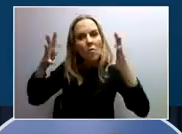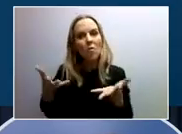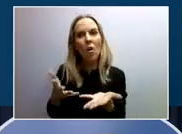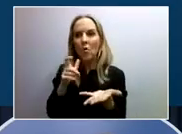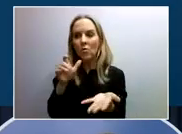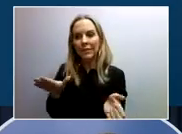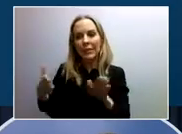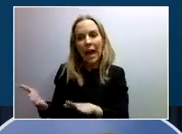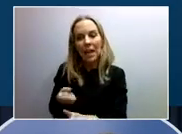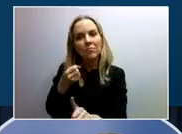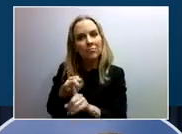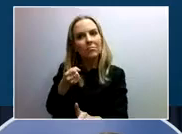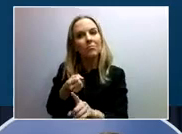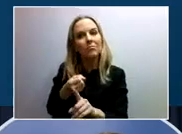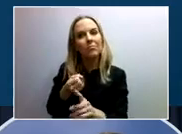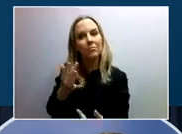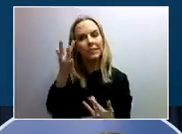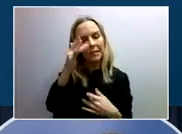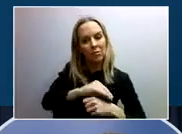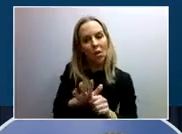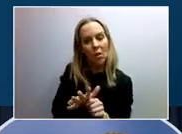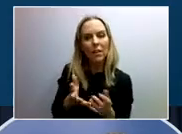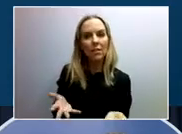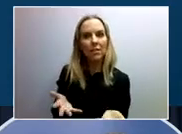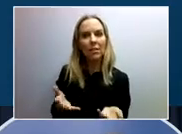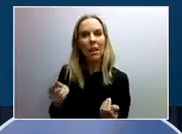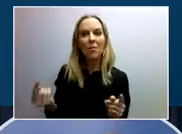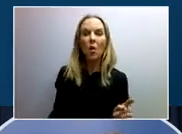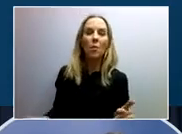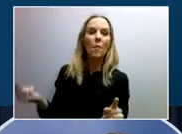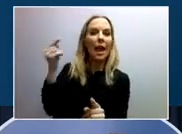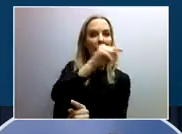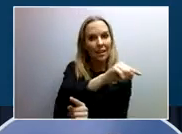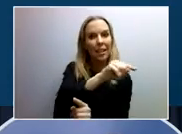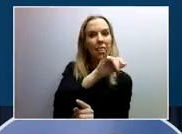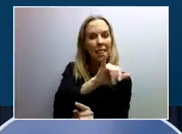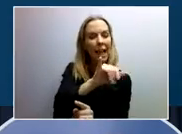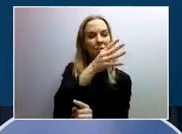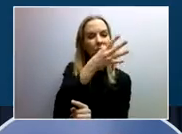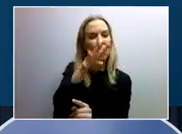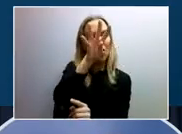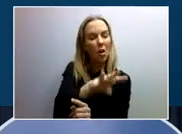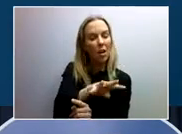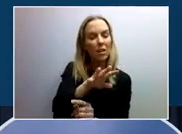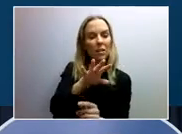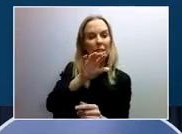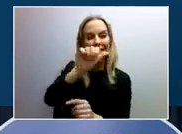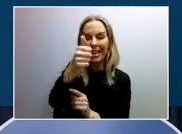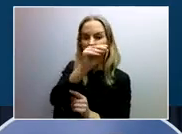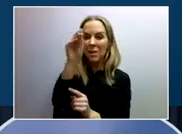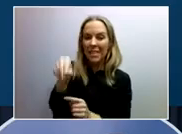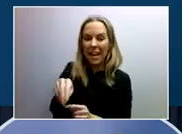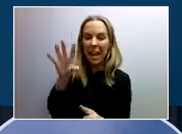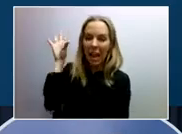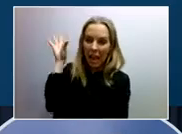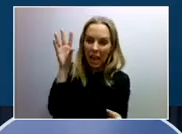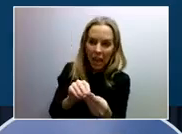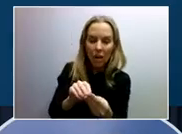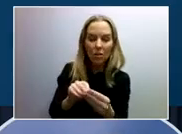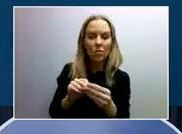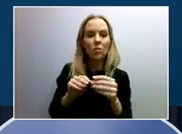Almost entirely, if we go back to the last chart, at 10% of overall deaths, 30 to